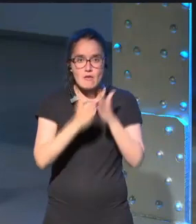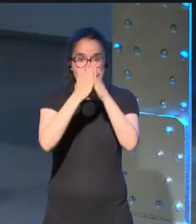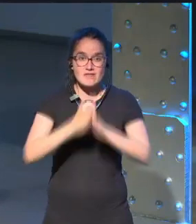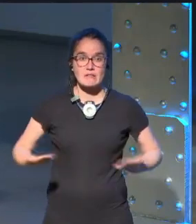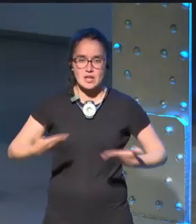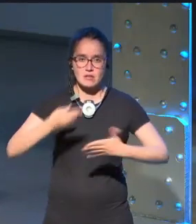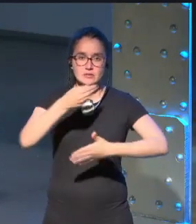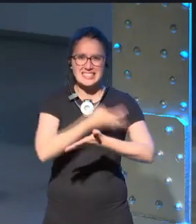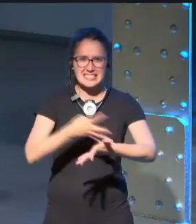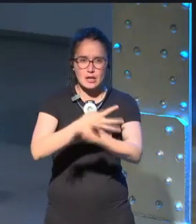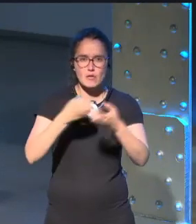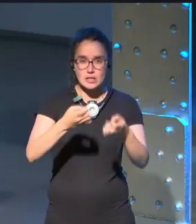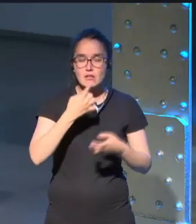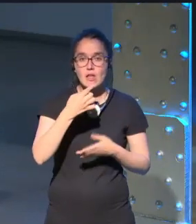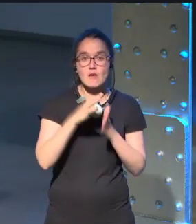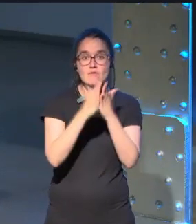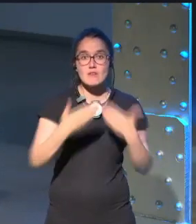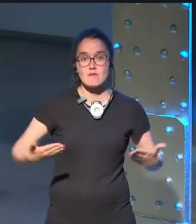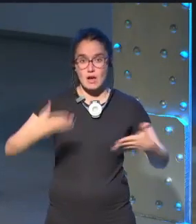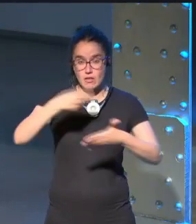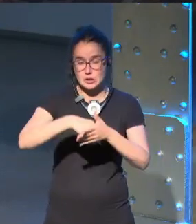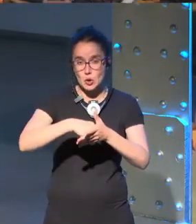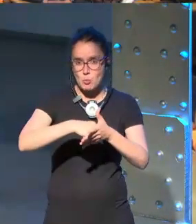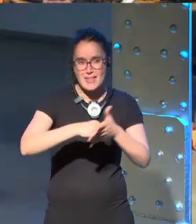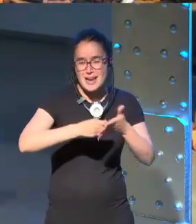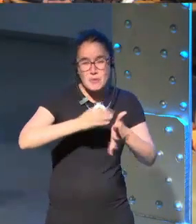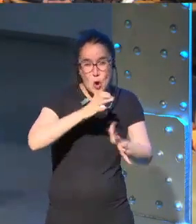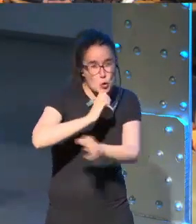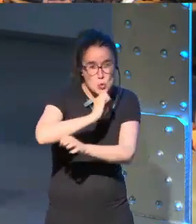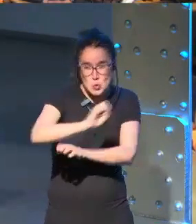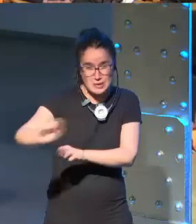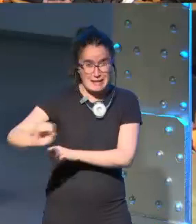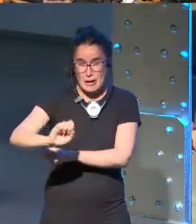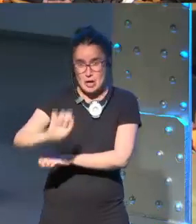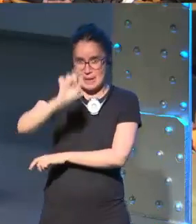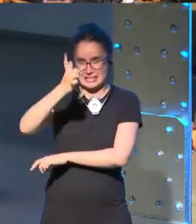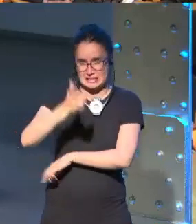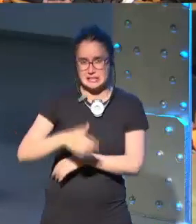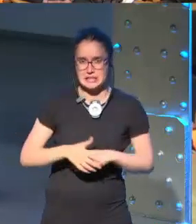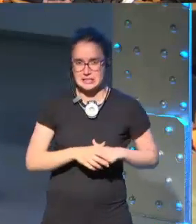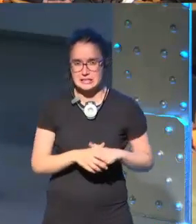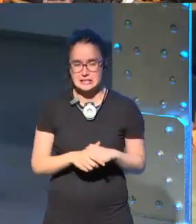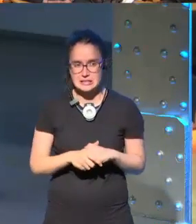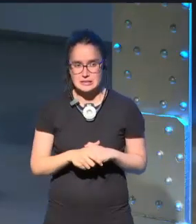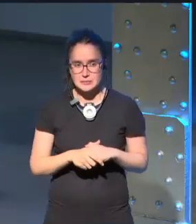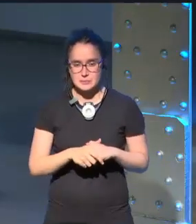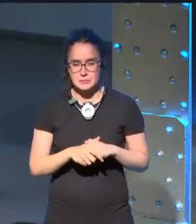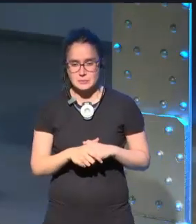well, there's plenty of blood in the Bible. The Bible is one of the most cruel books that has been ever written.